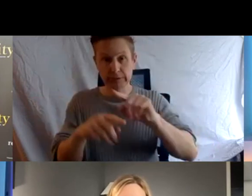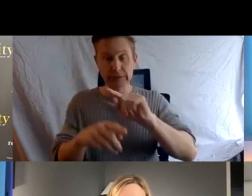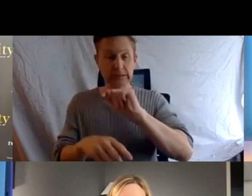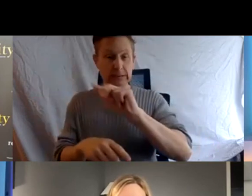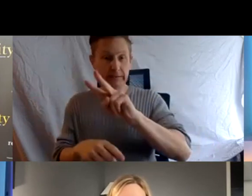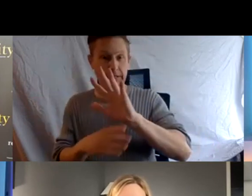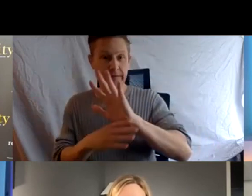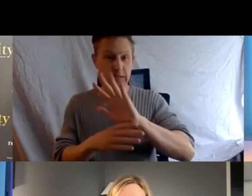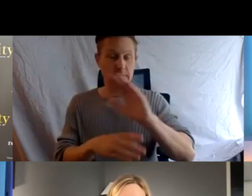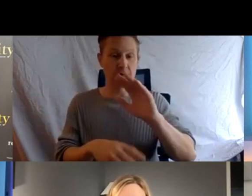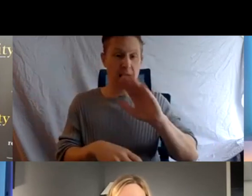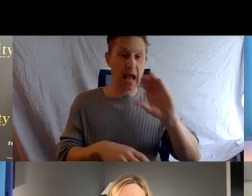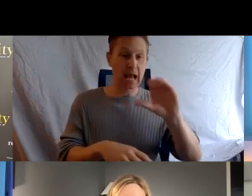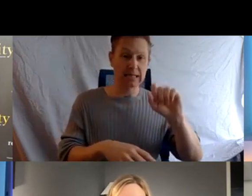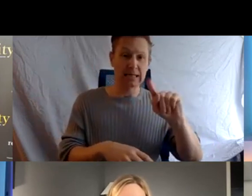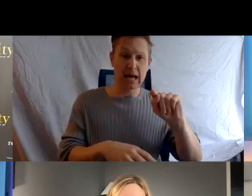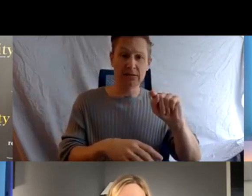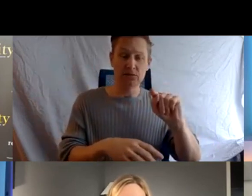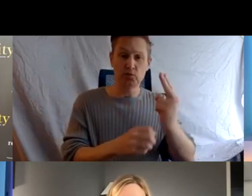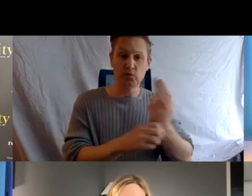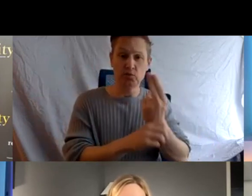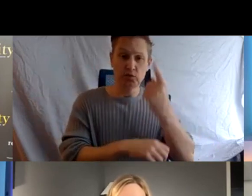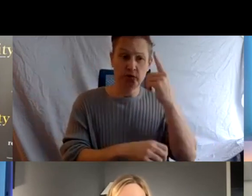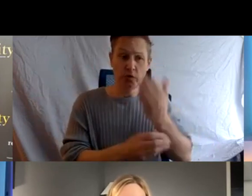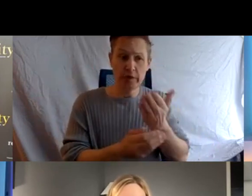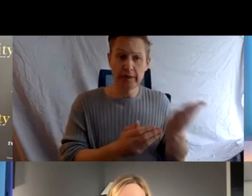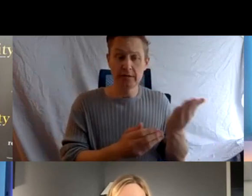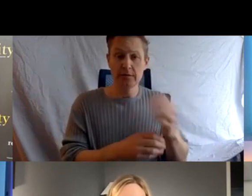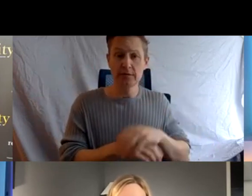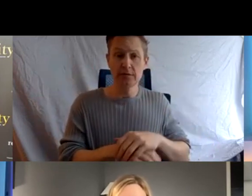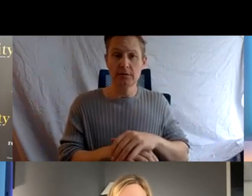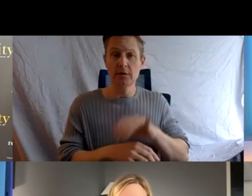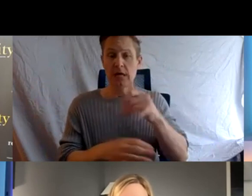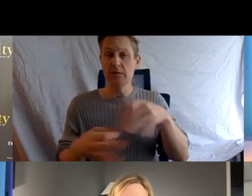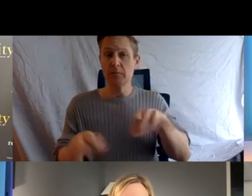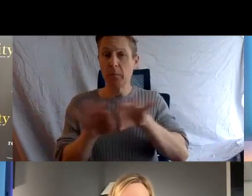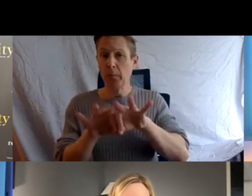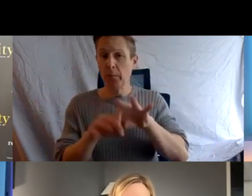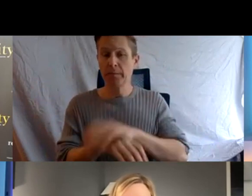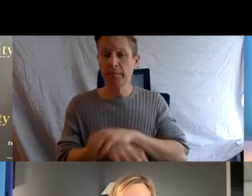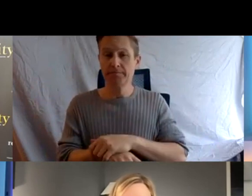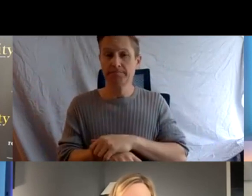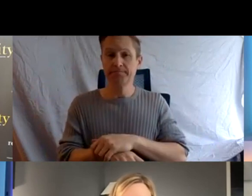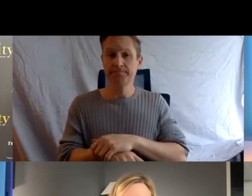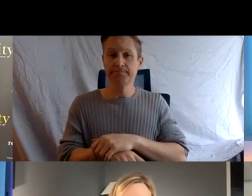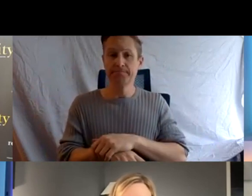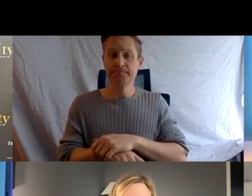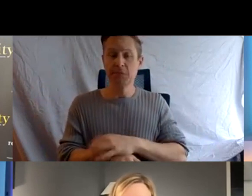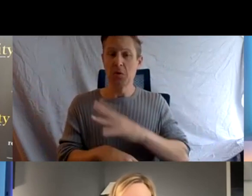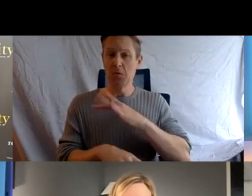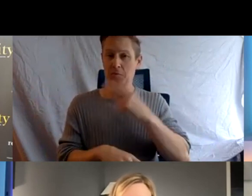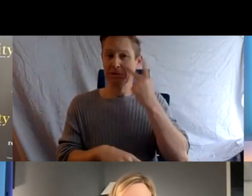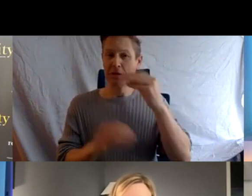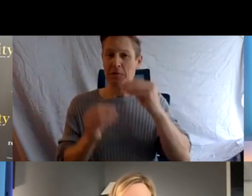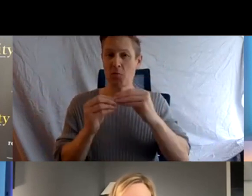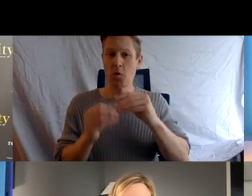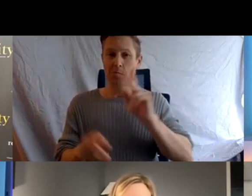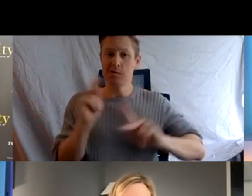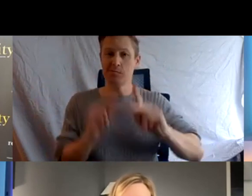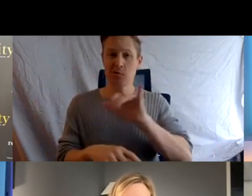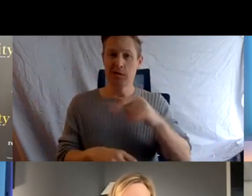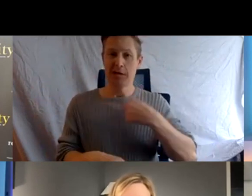for things. I think that is really important, and it'd be really cool to see more people like me